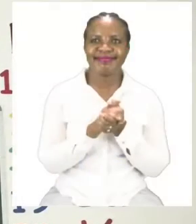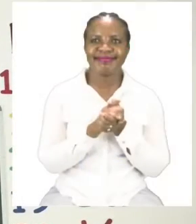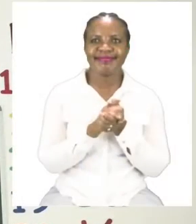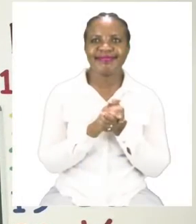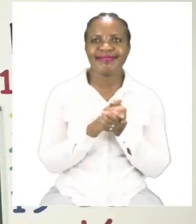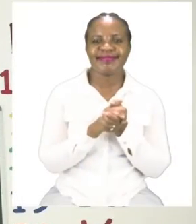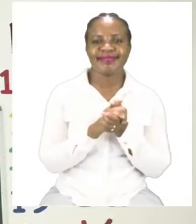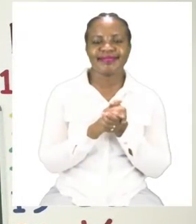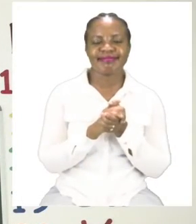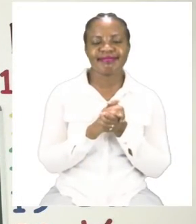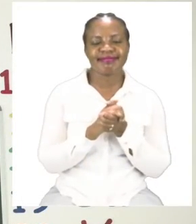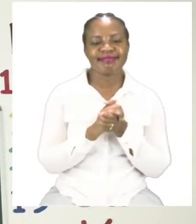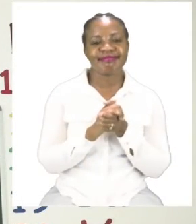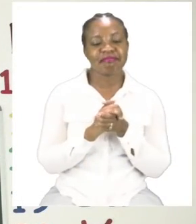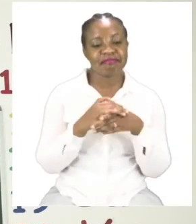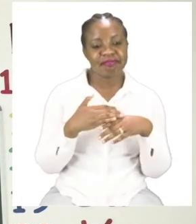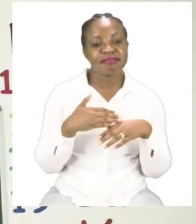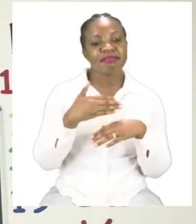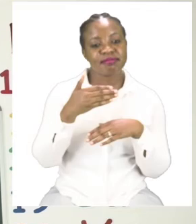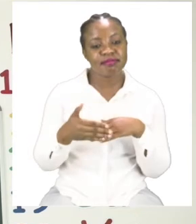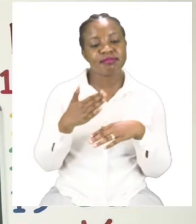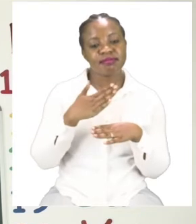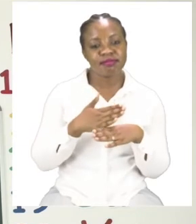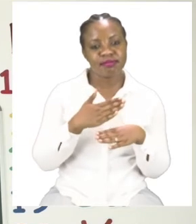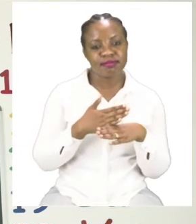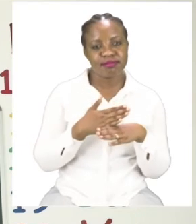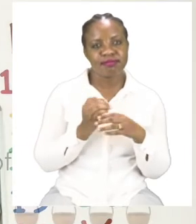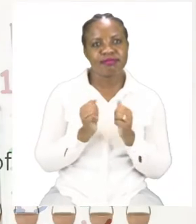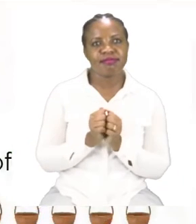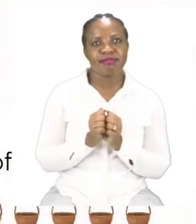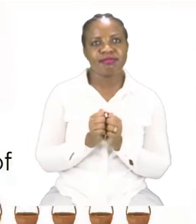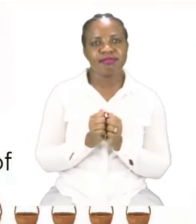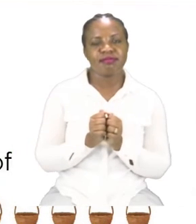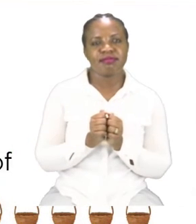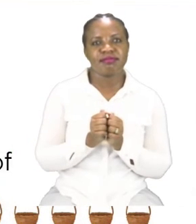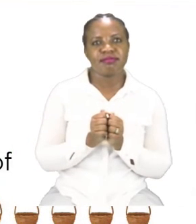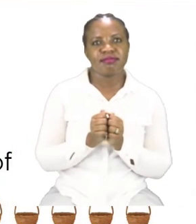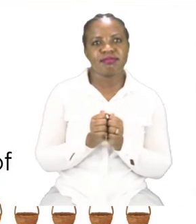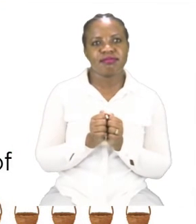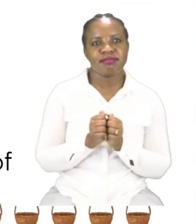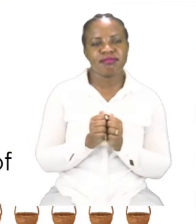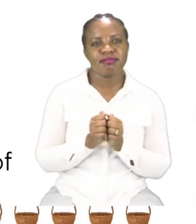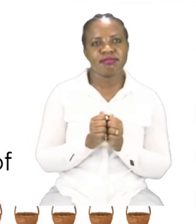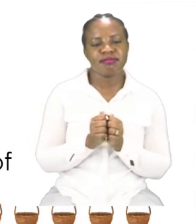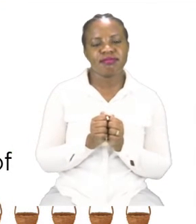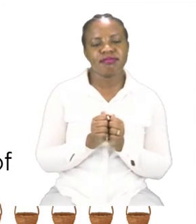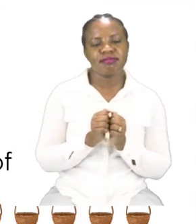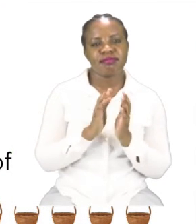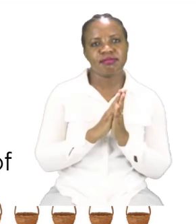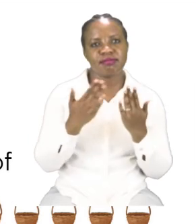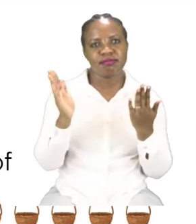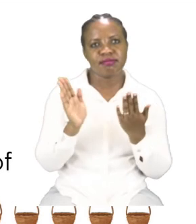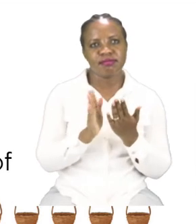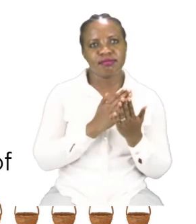For our next exercise, boys and girls, let us turn to page 29. On